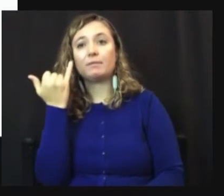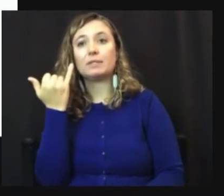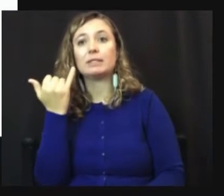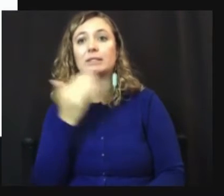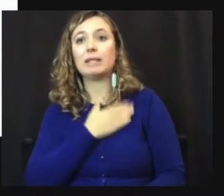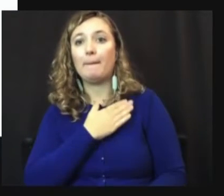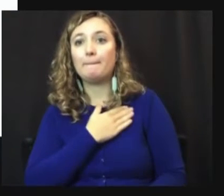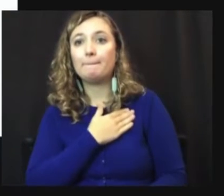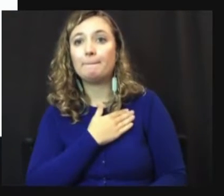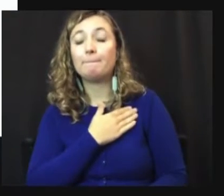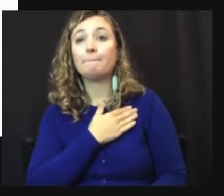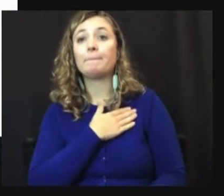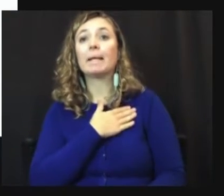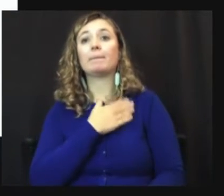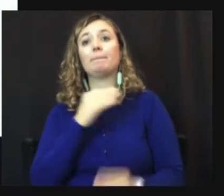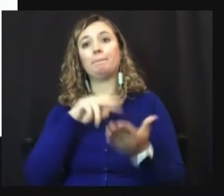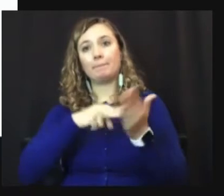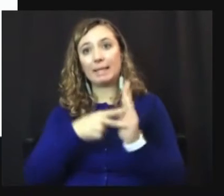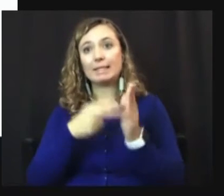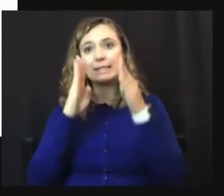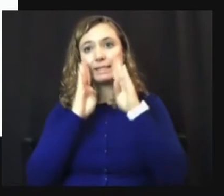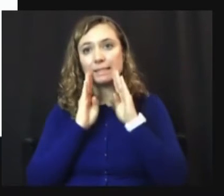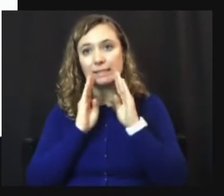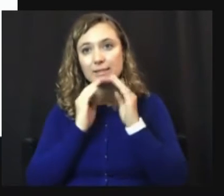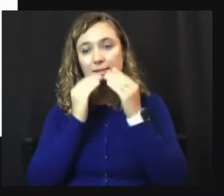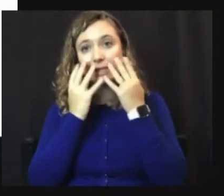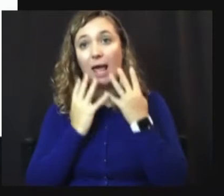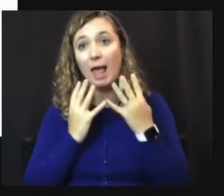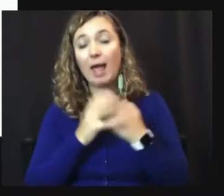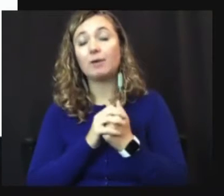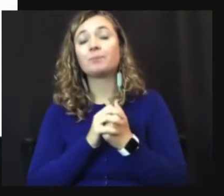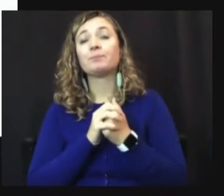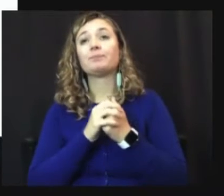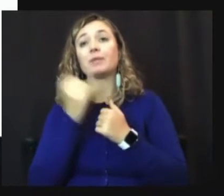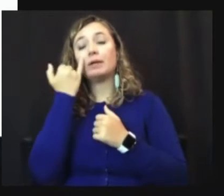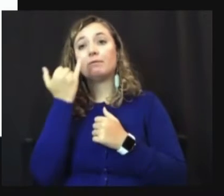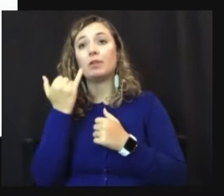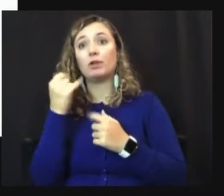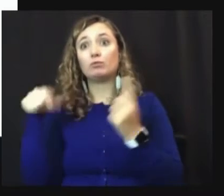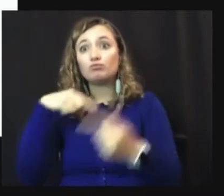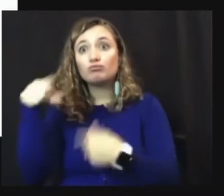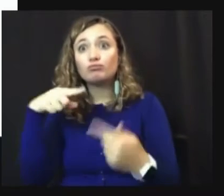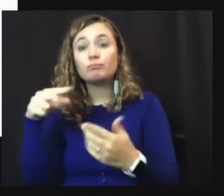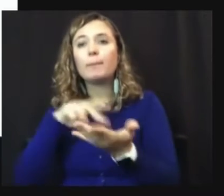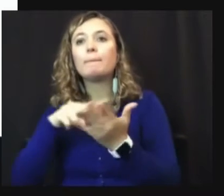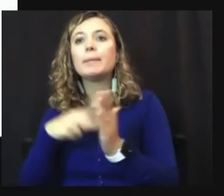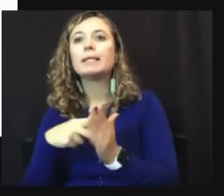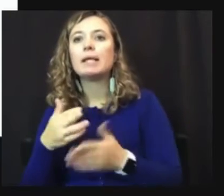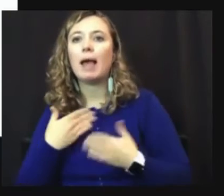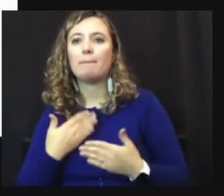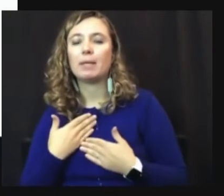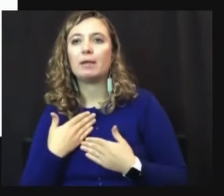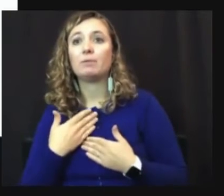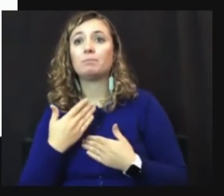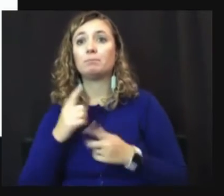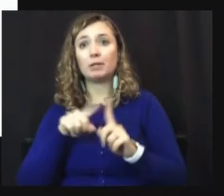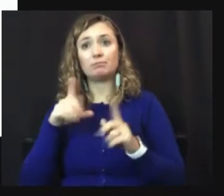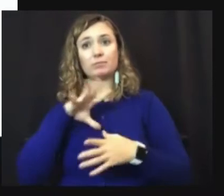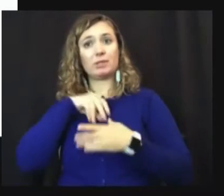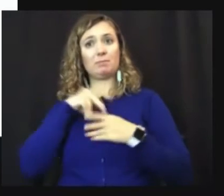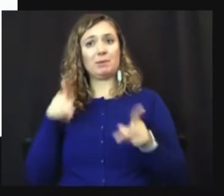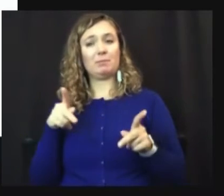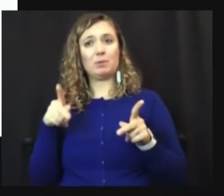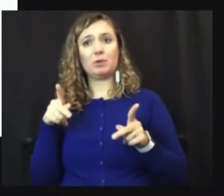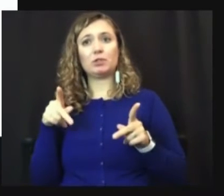When this person is twirling, they're happy. But for autistics, that's our body language for many of us. We're